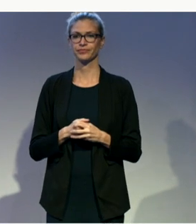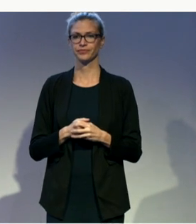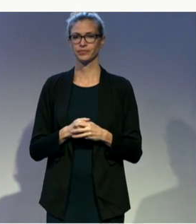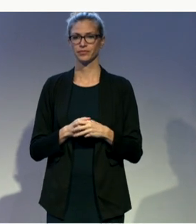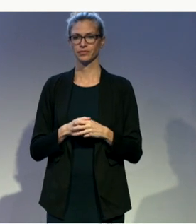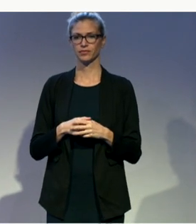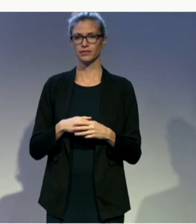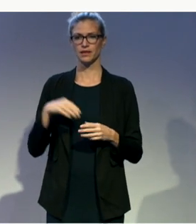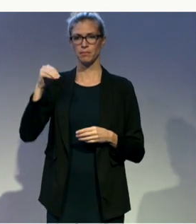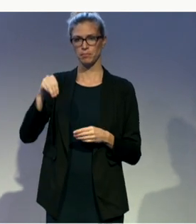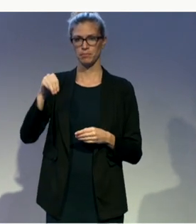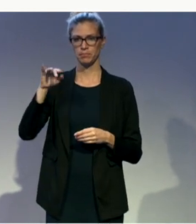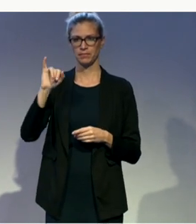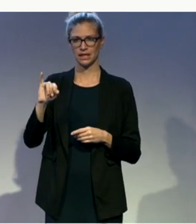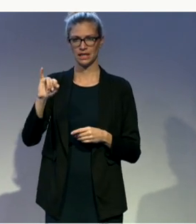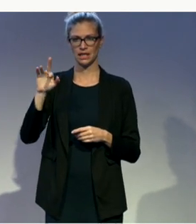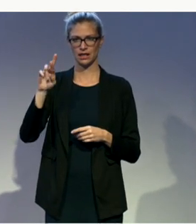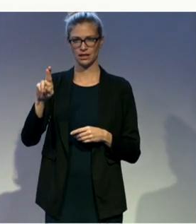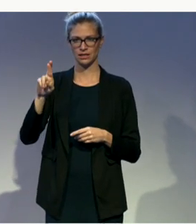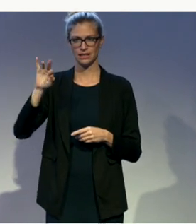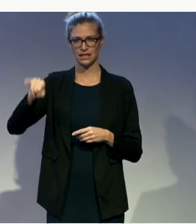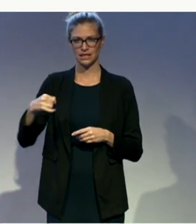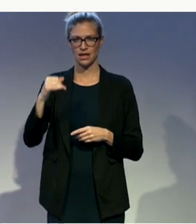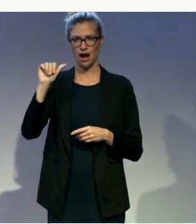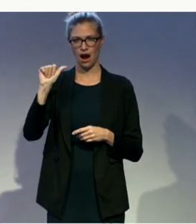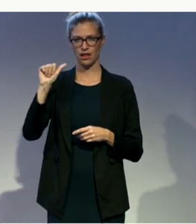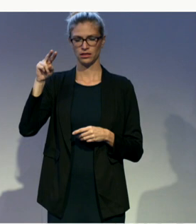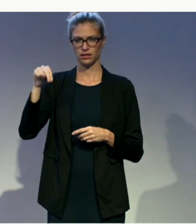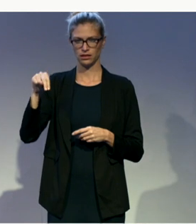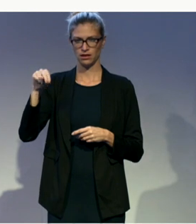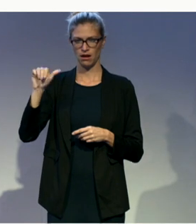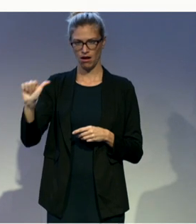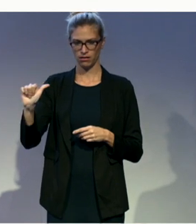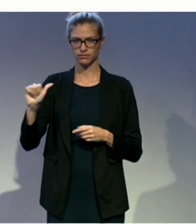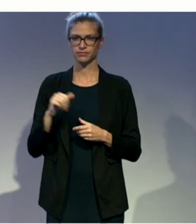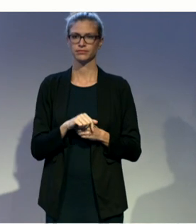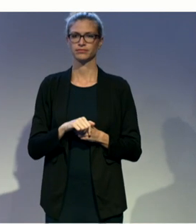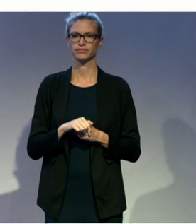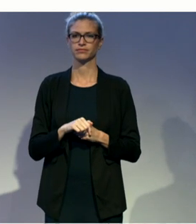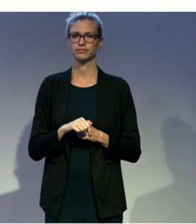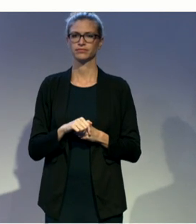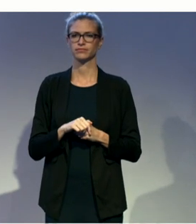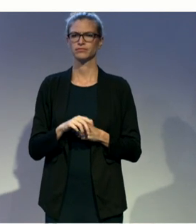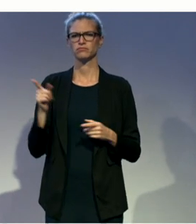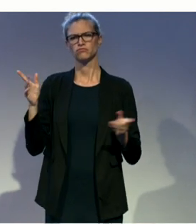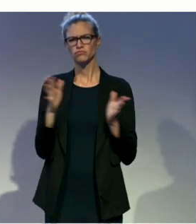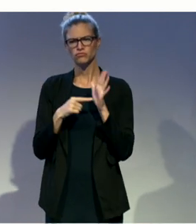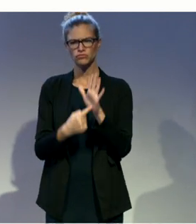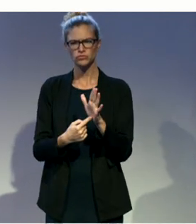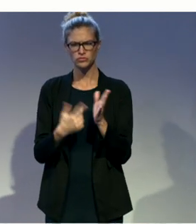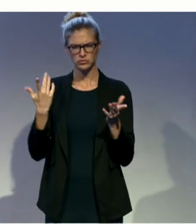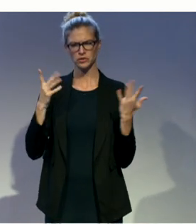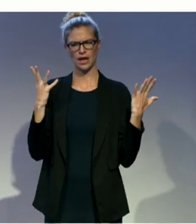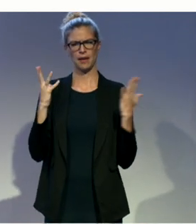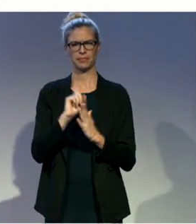So as before, please introduce yourself, and then you have 9 minutes to do your